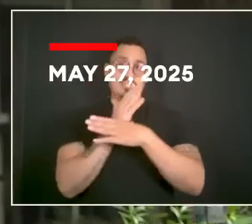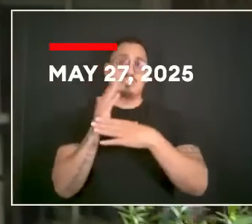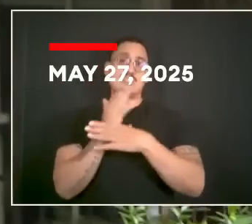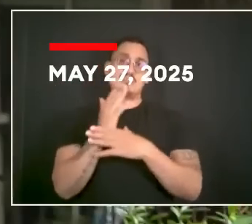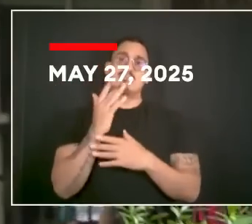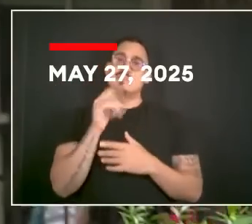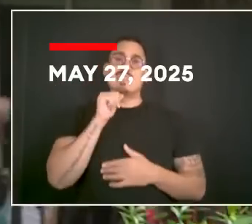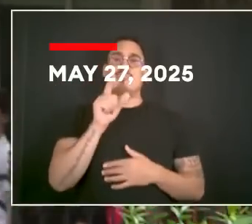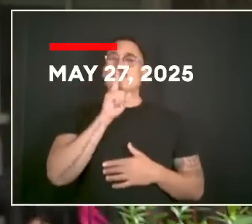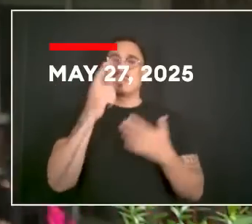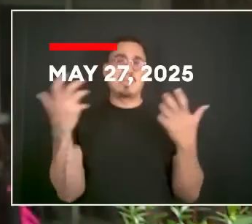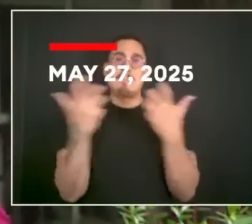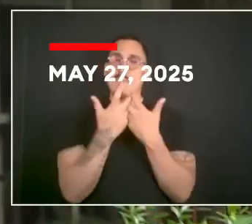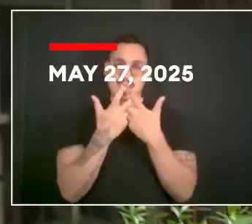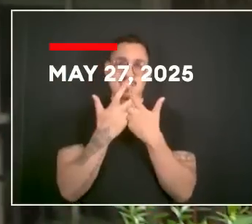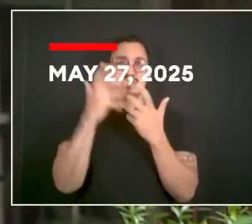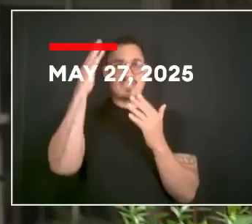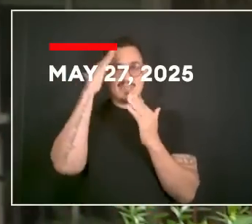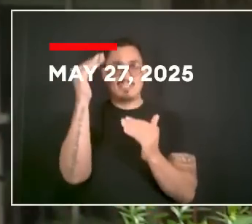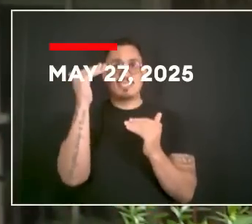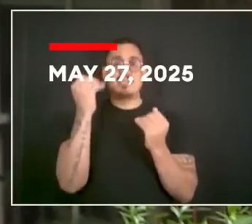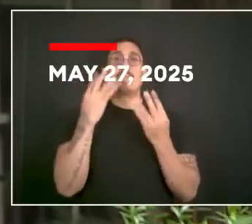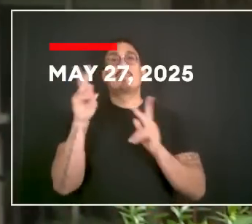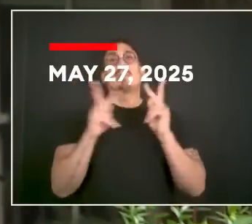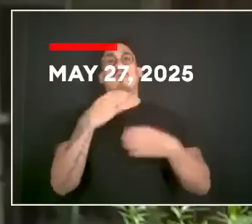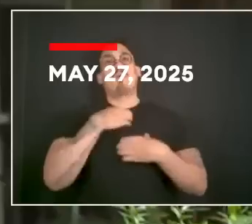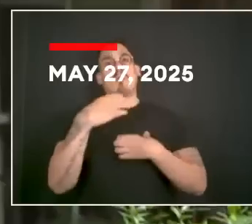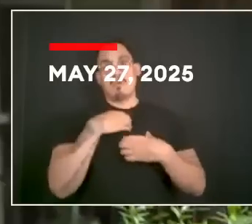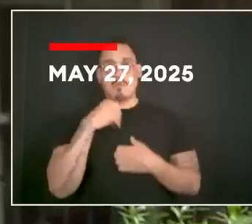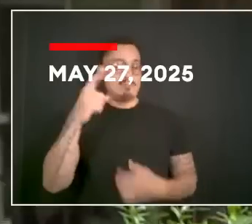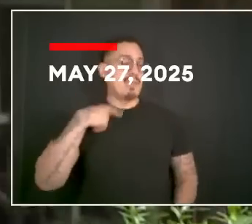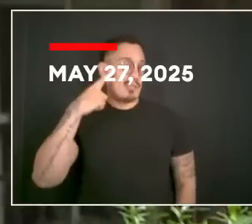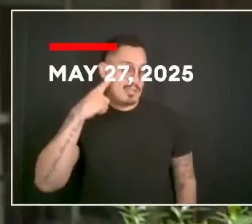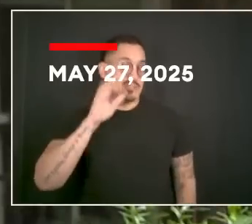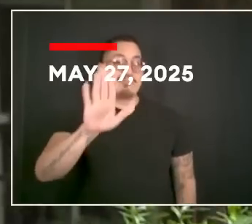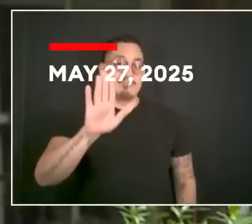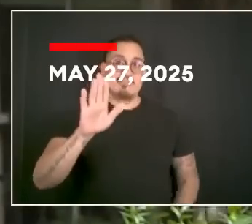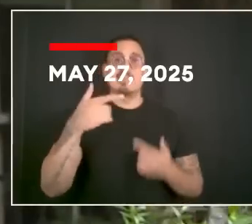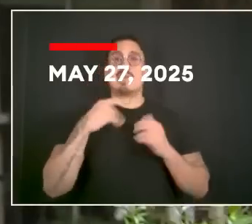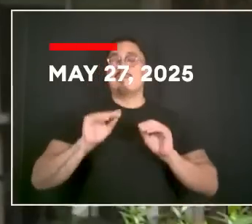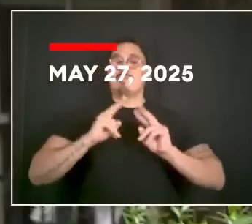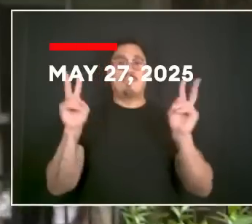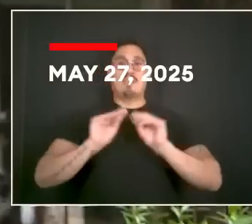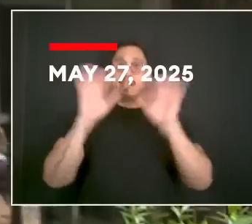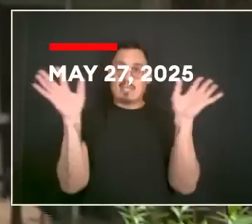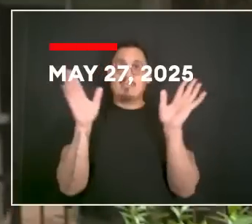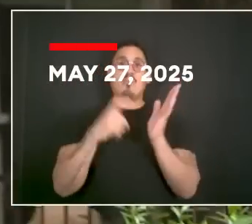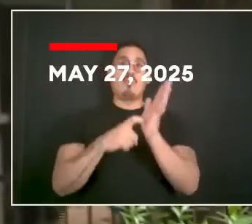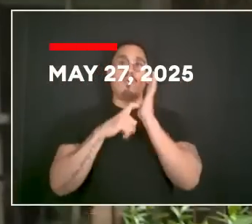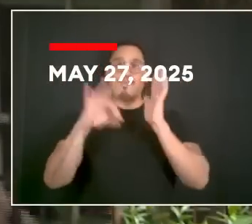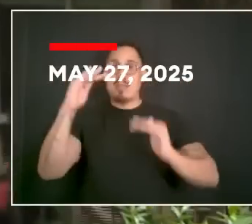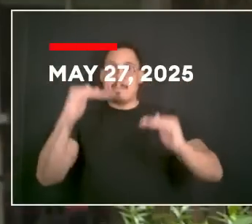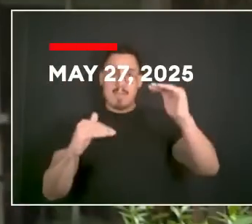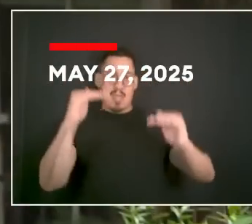we do this dance each year, I've been extremely clear. We have to find a balance. Matter of fact, I'm getting ready to do a town hall